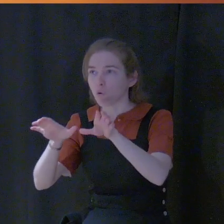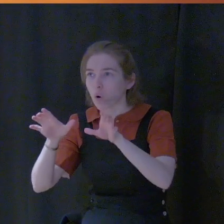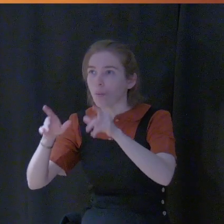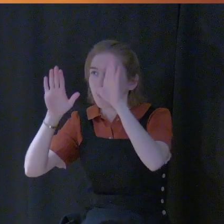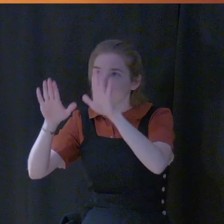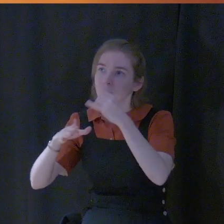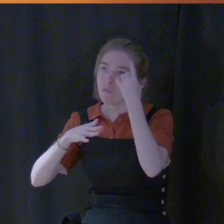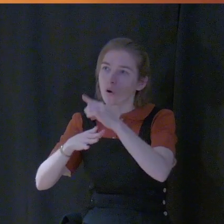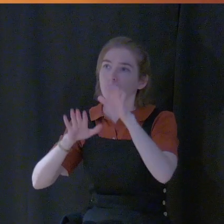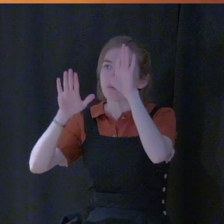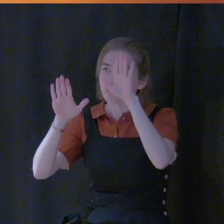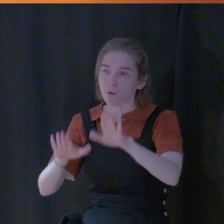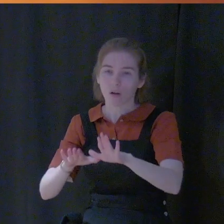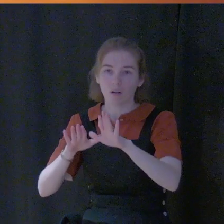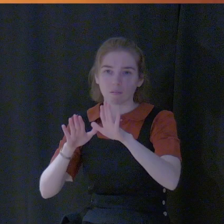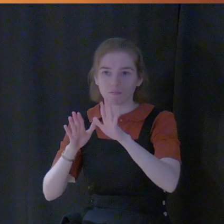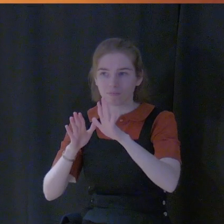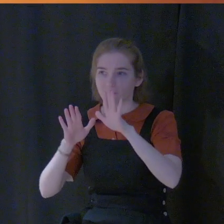according to his